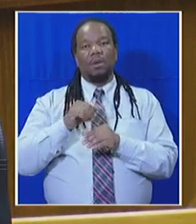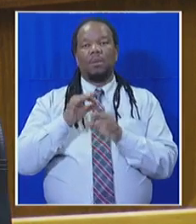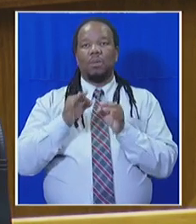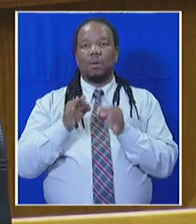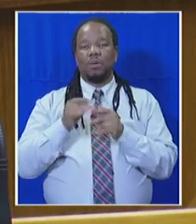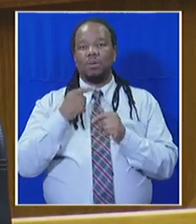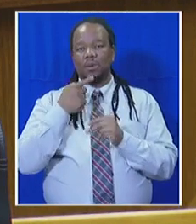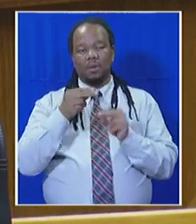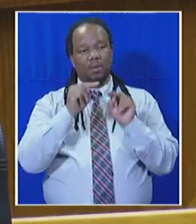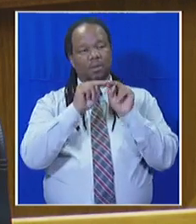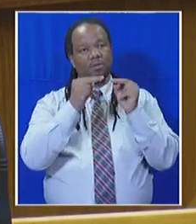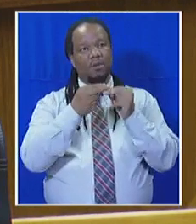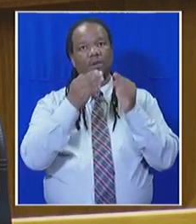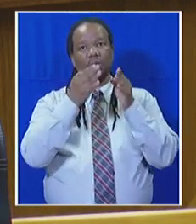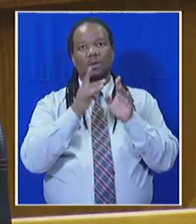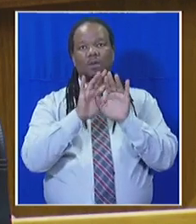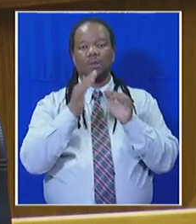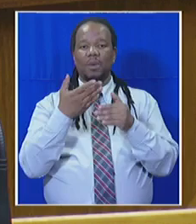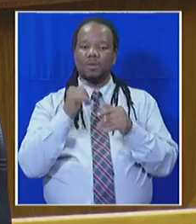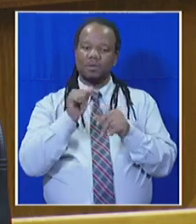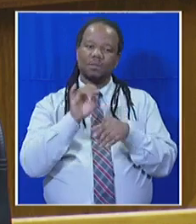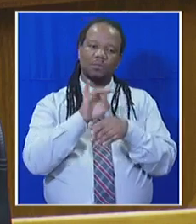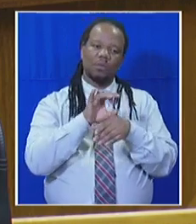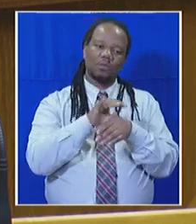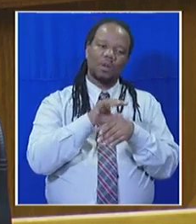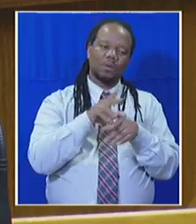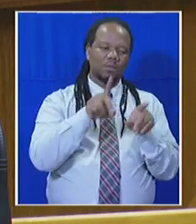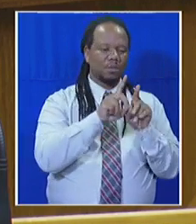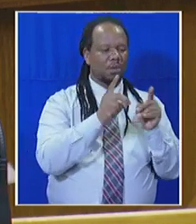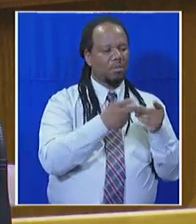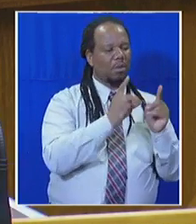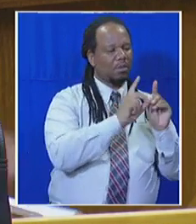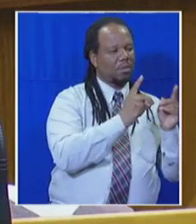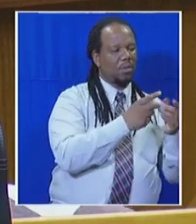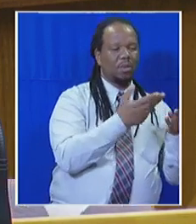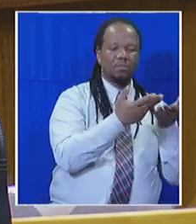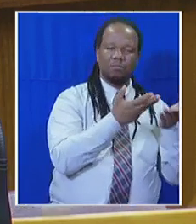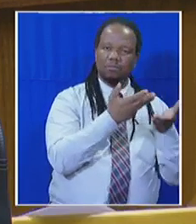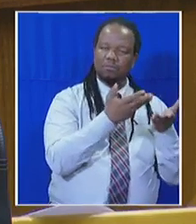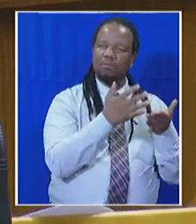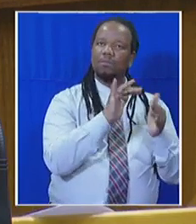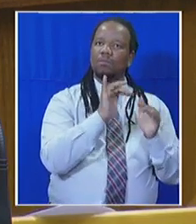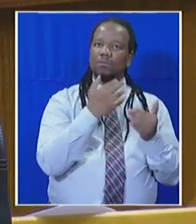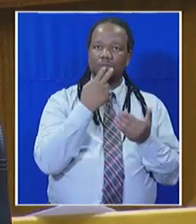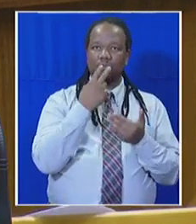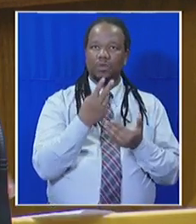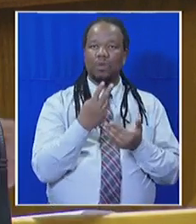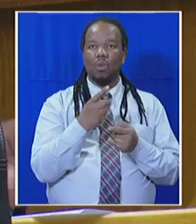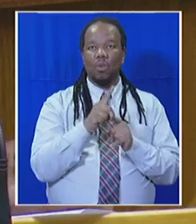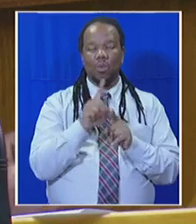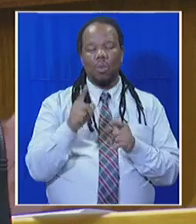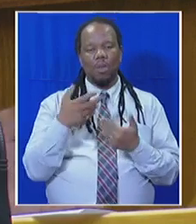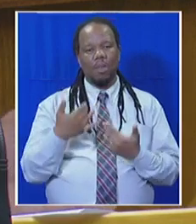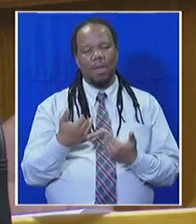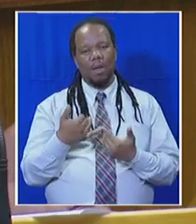Treasurer should engage more effectively with various departments to see what more can be done about the crippling drought affecting